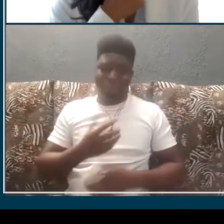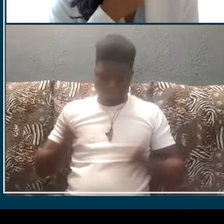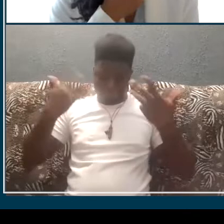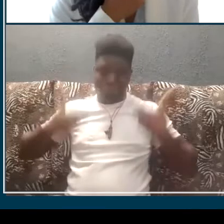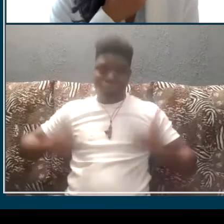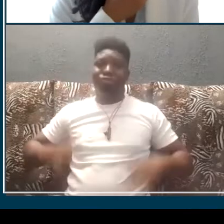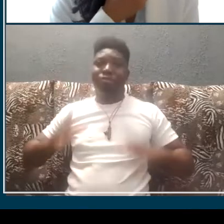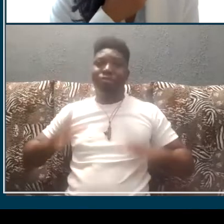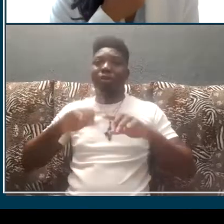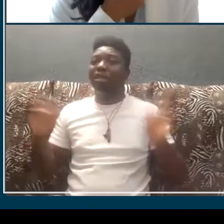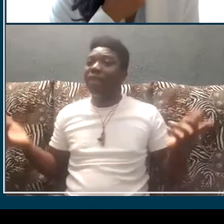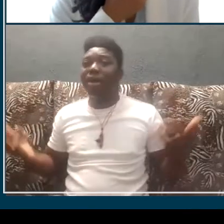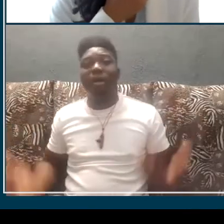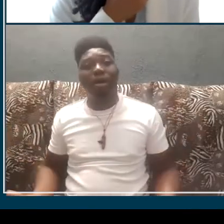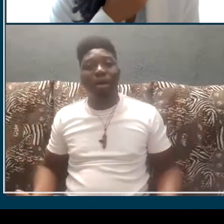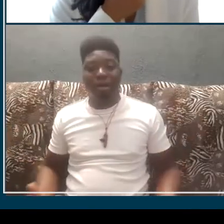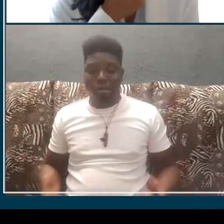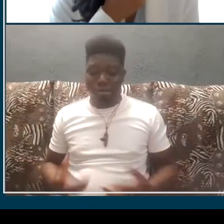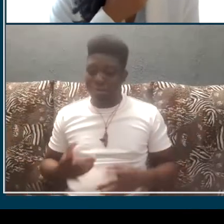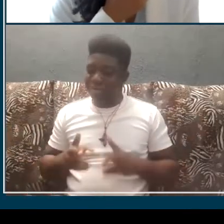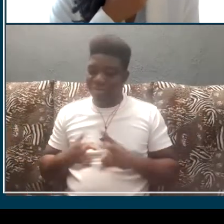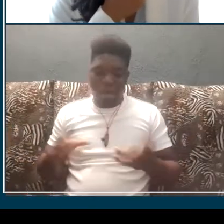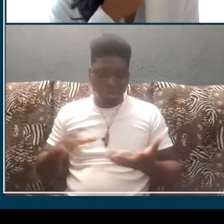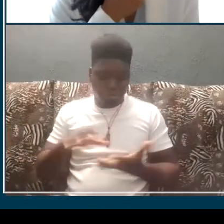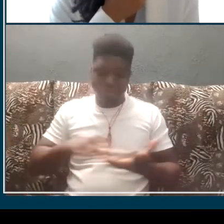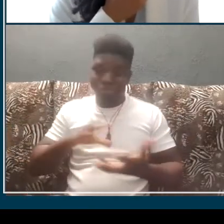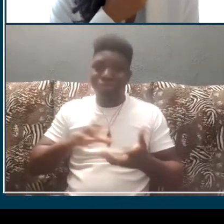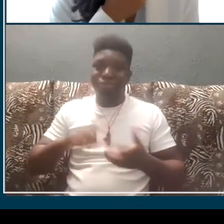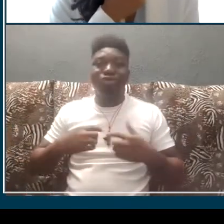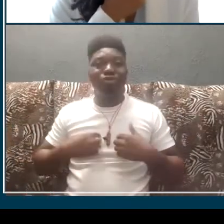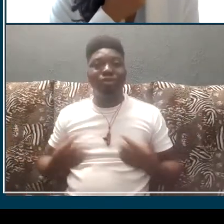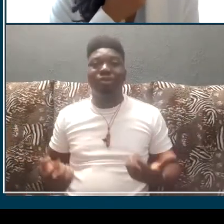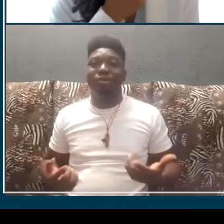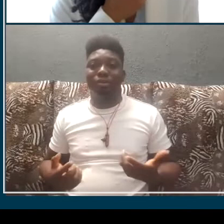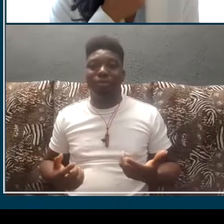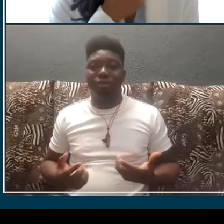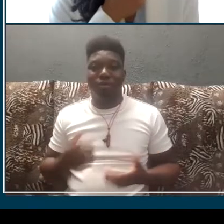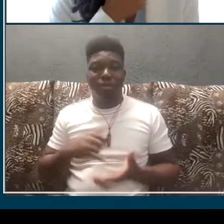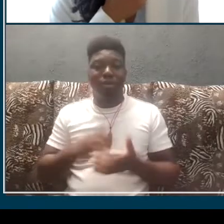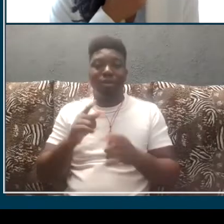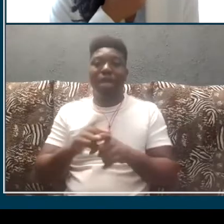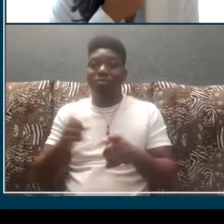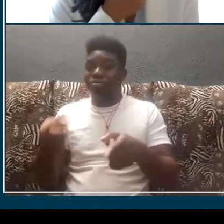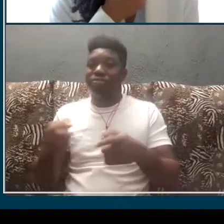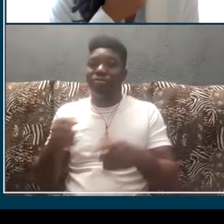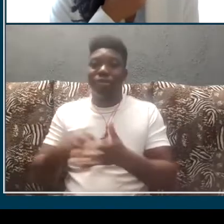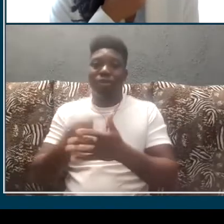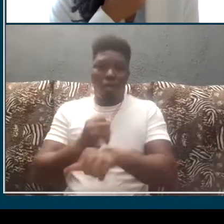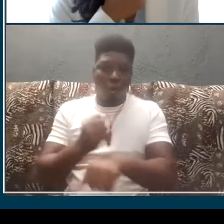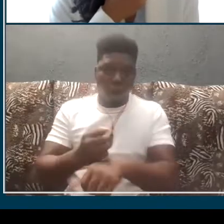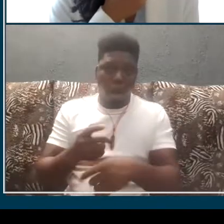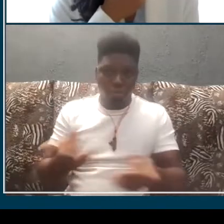me to be treated like that in the workplace too, or like in places like